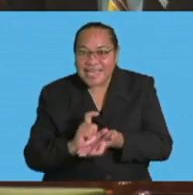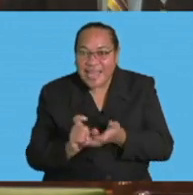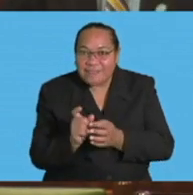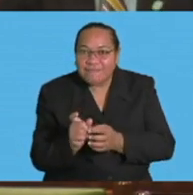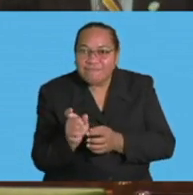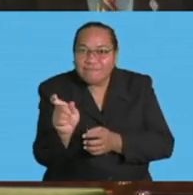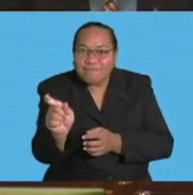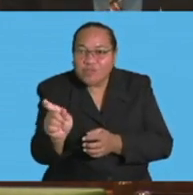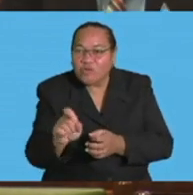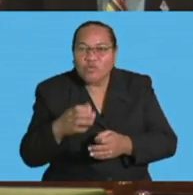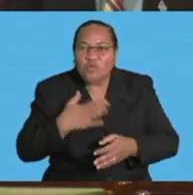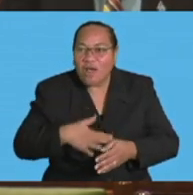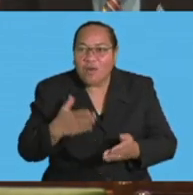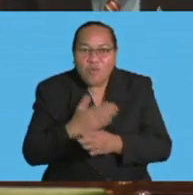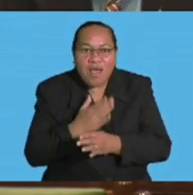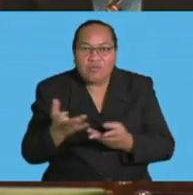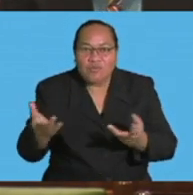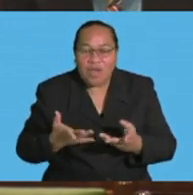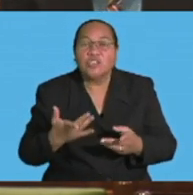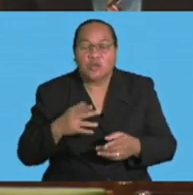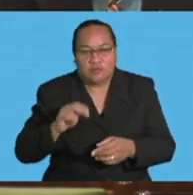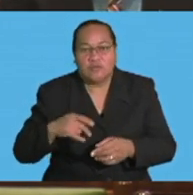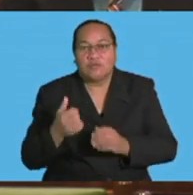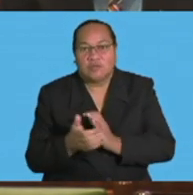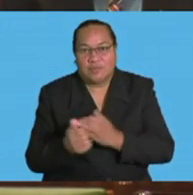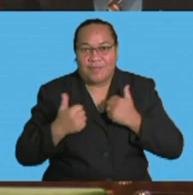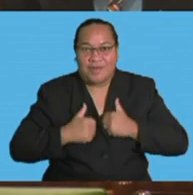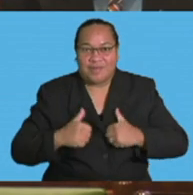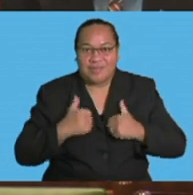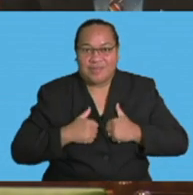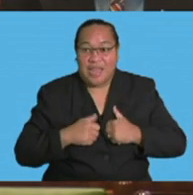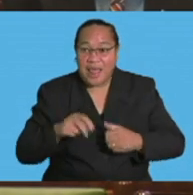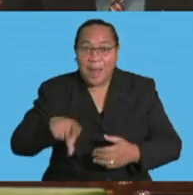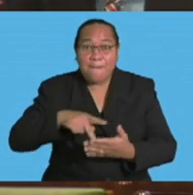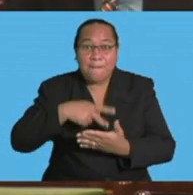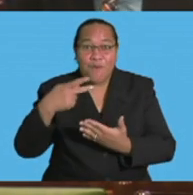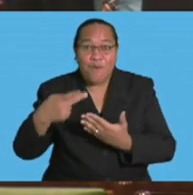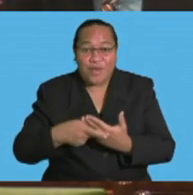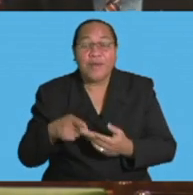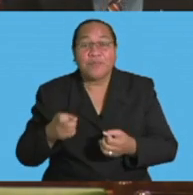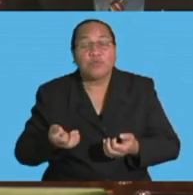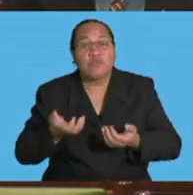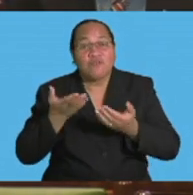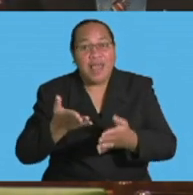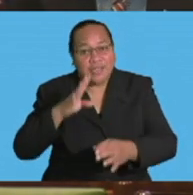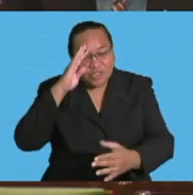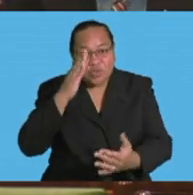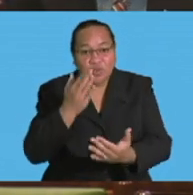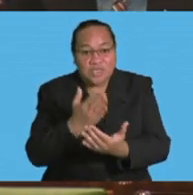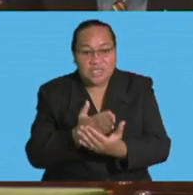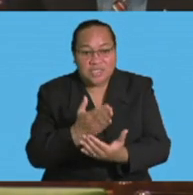education to employment. Mr. Speaker, the program also provides students with an